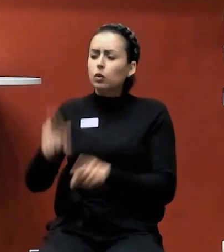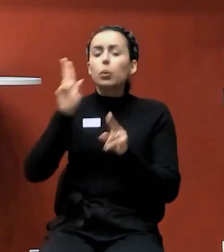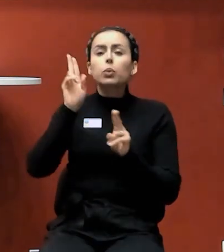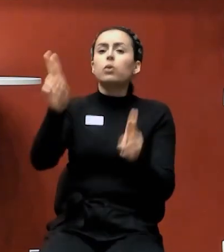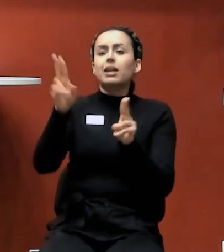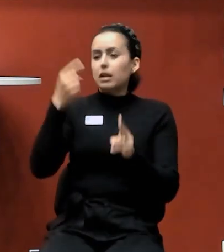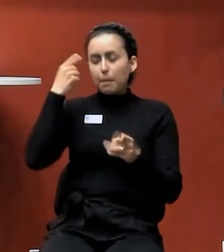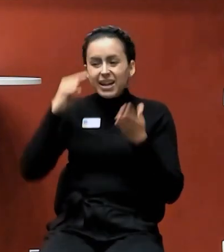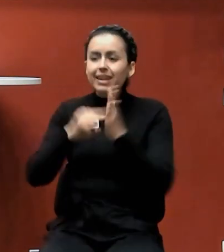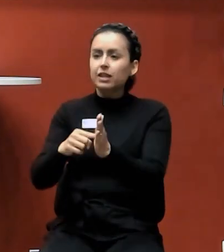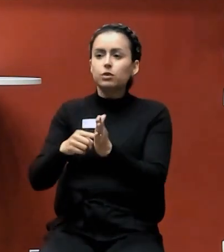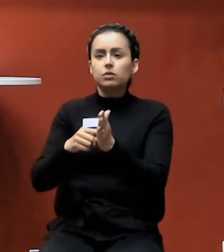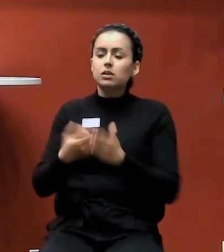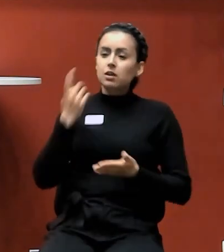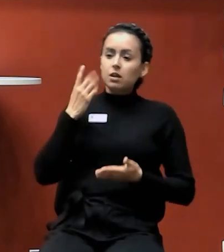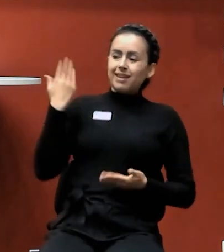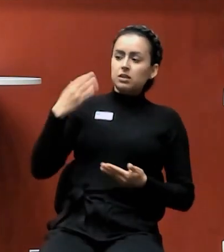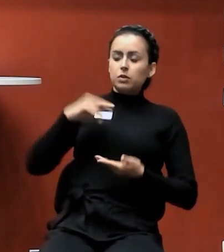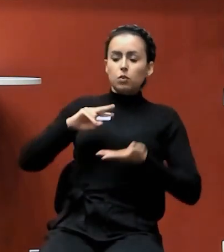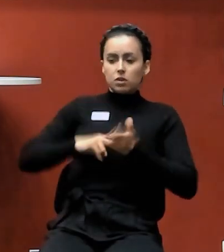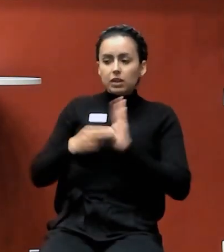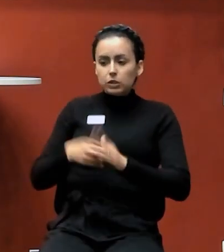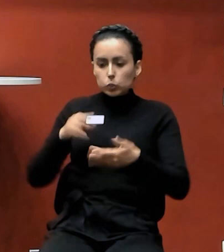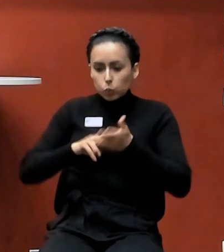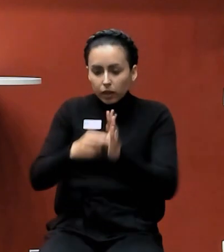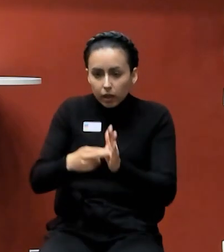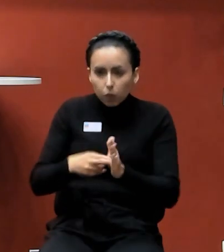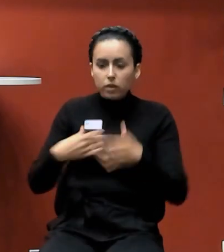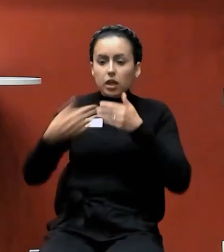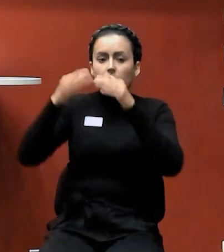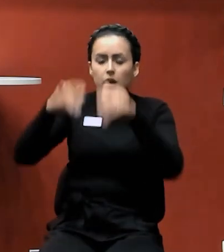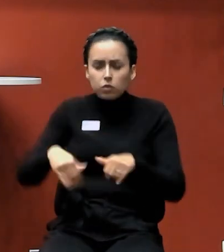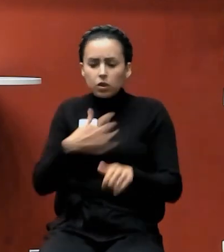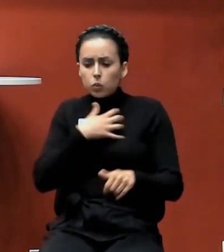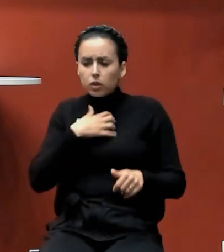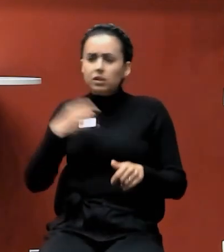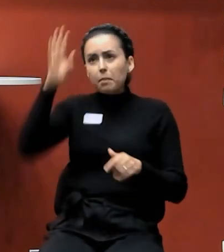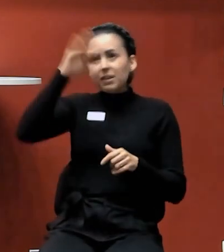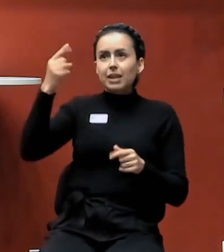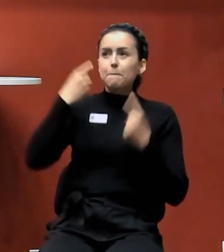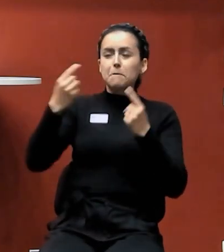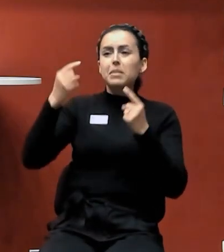been like doing strategic planning or trying to come up with mission